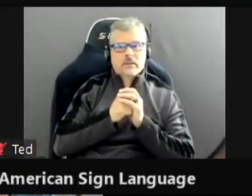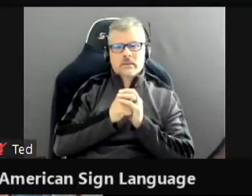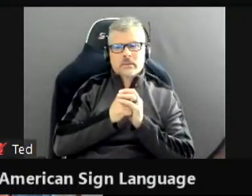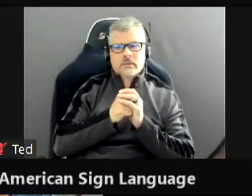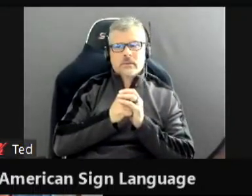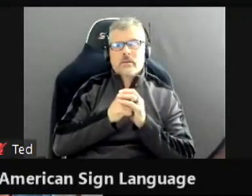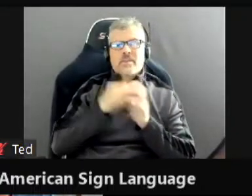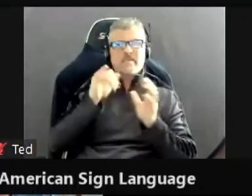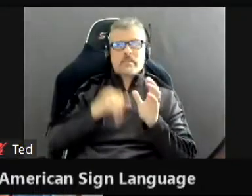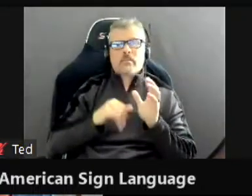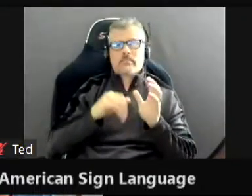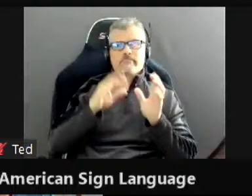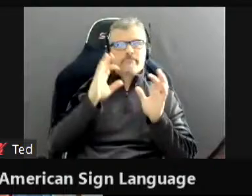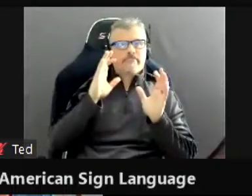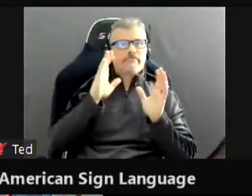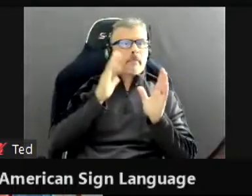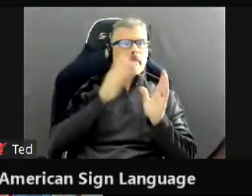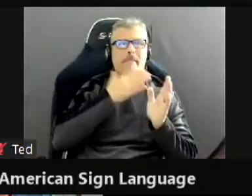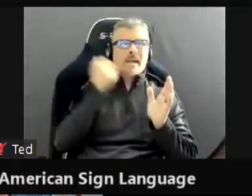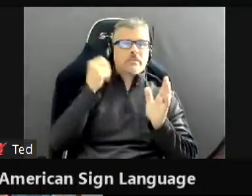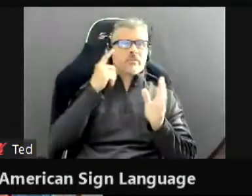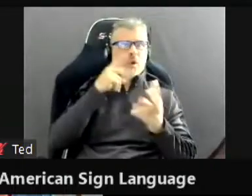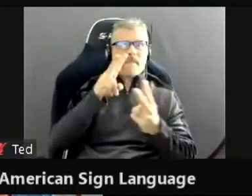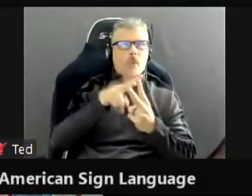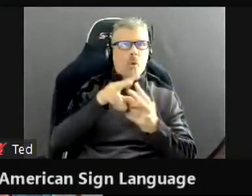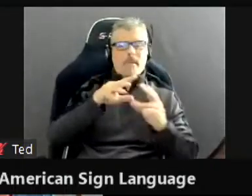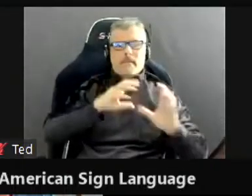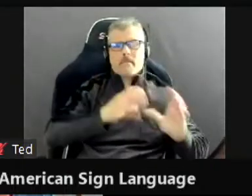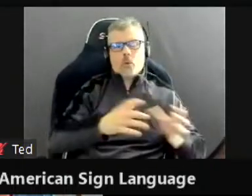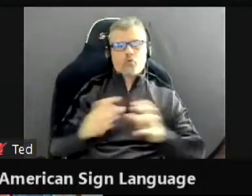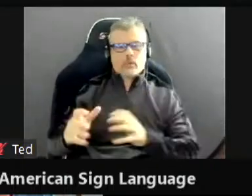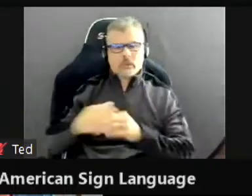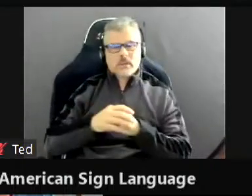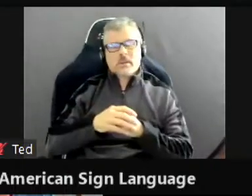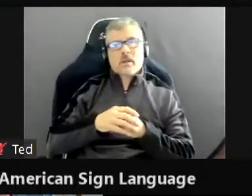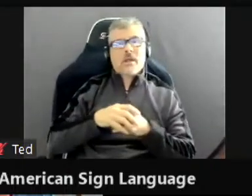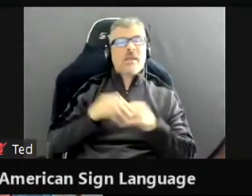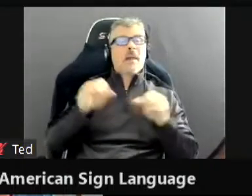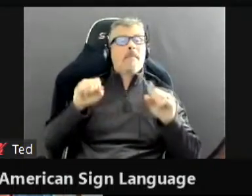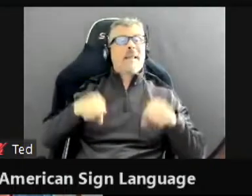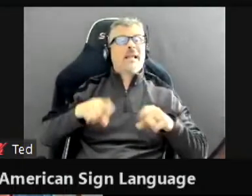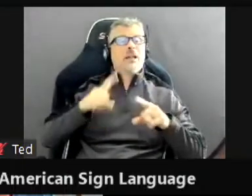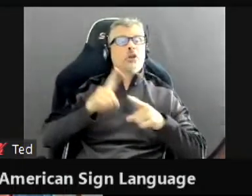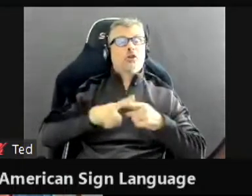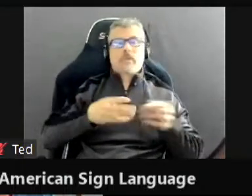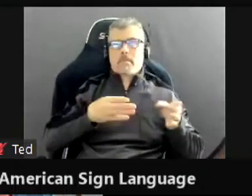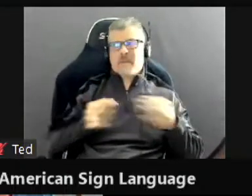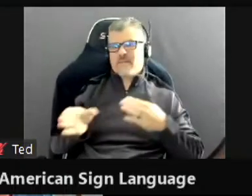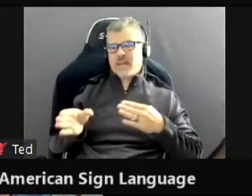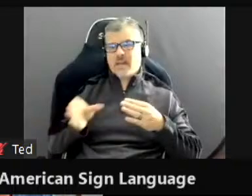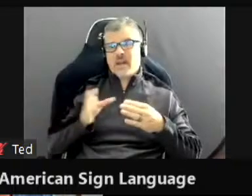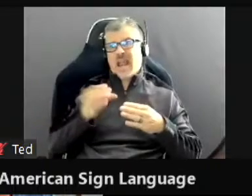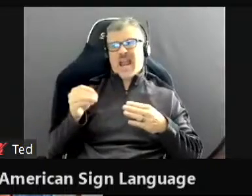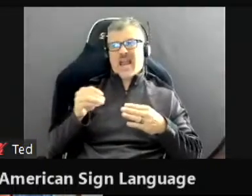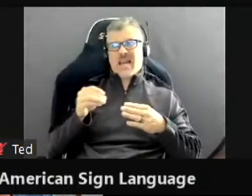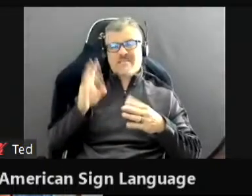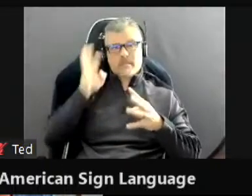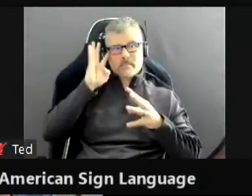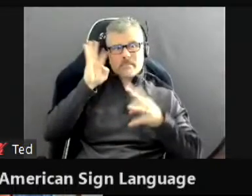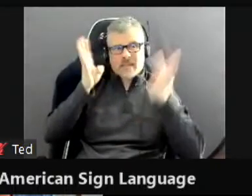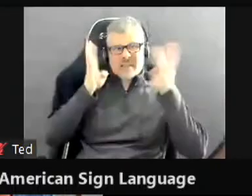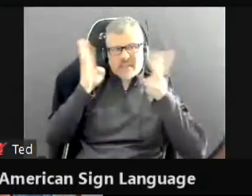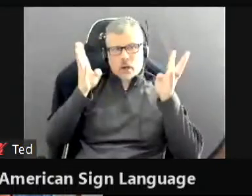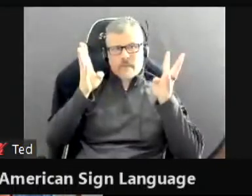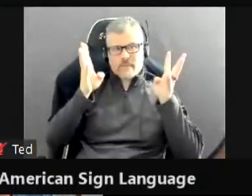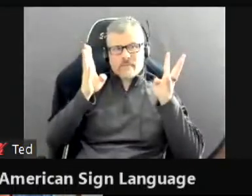for both. Specifically, the ability to improvise, pivot, and be innovative